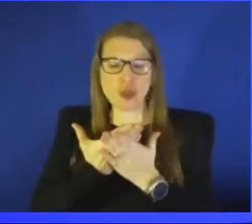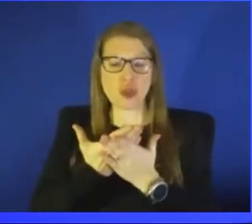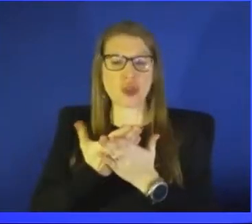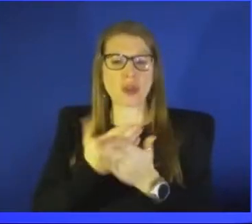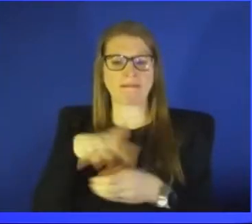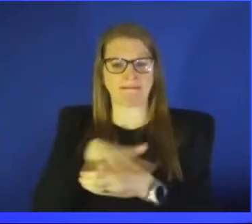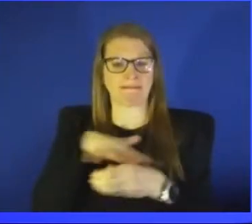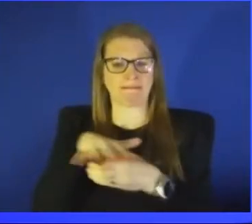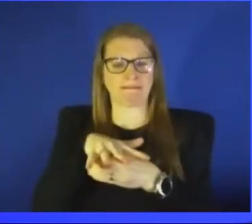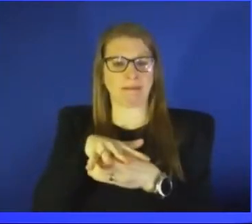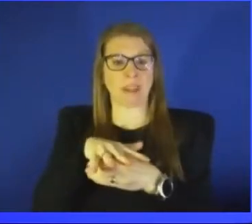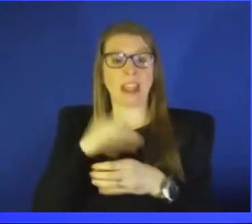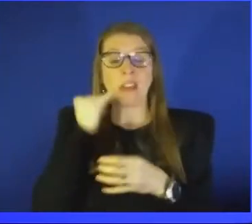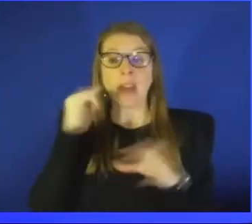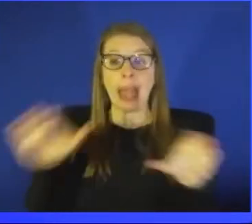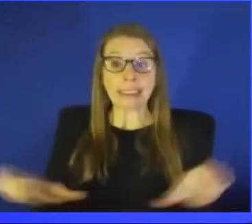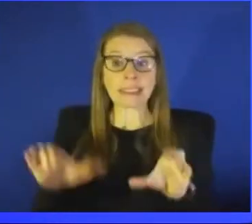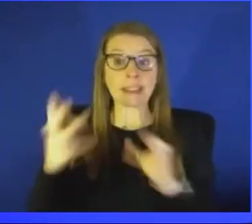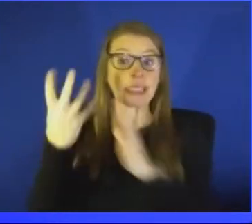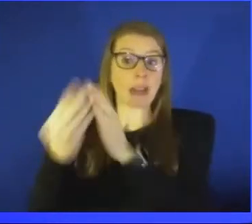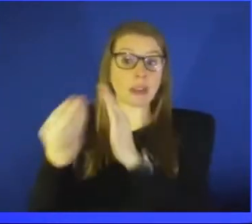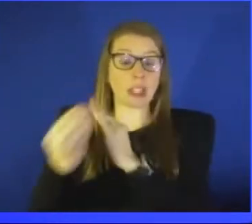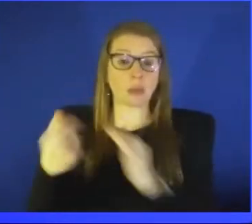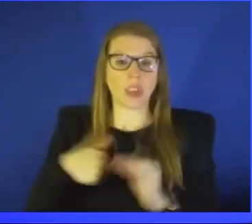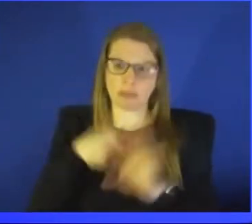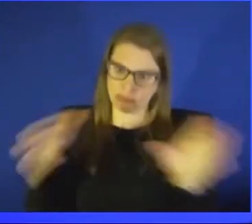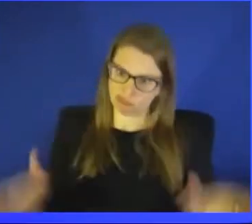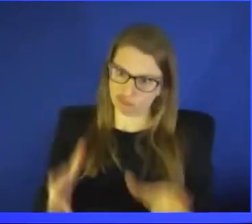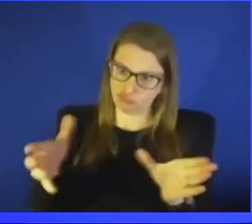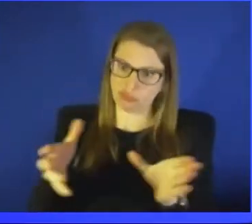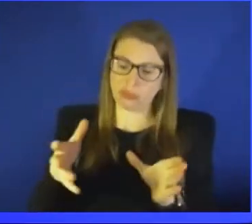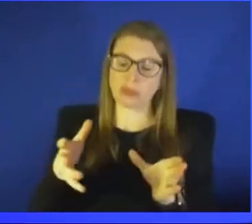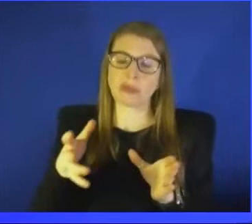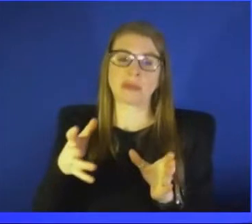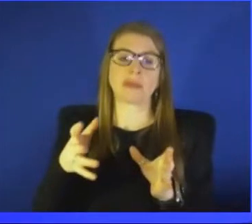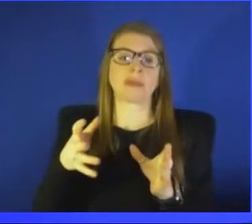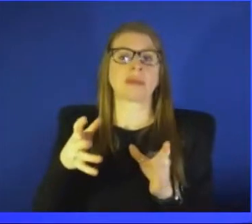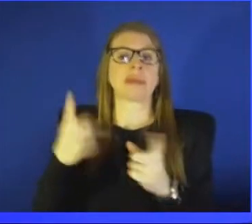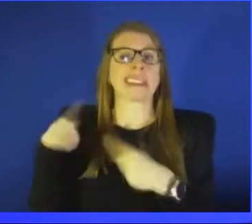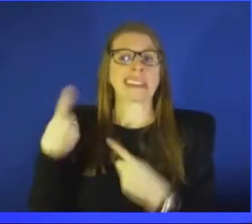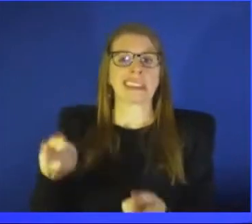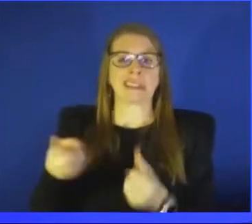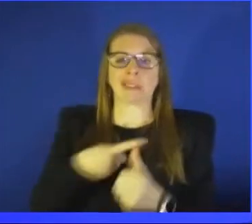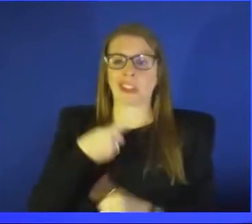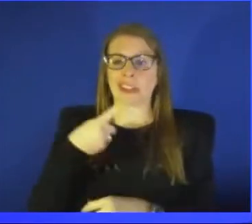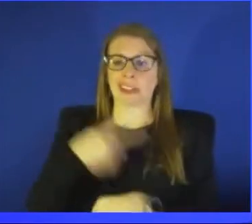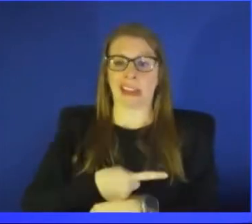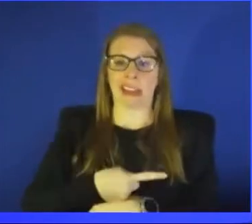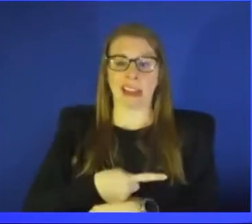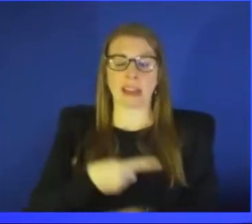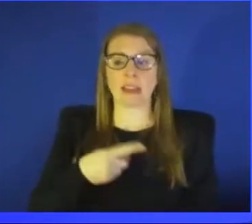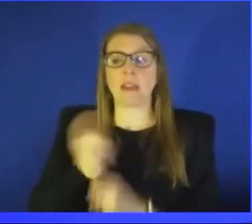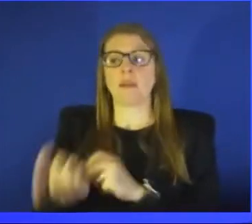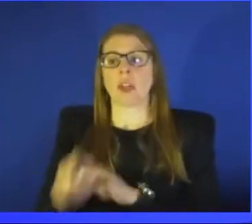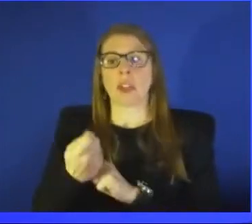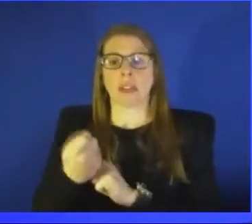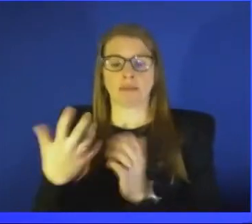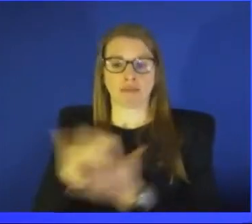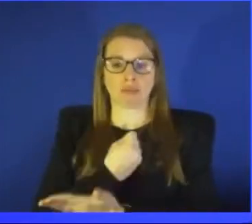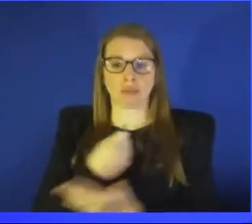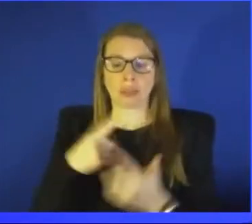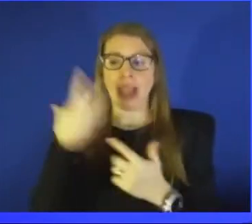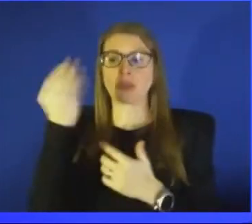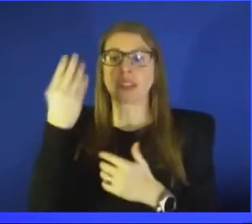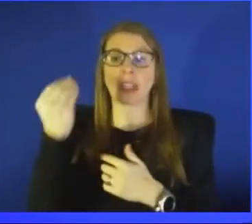activities outdoors, which we have really promoted since day one, getting out, walking, playing golf is safe. You are outdoors, you are probably going to